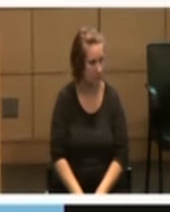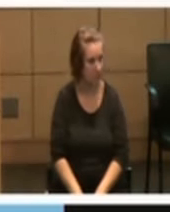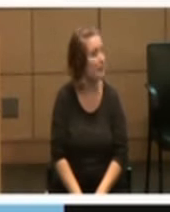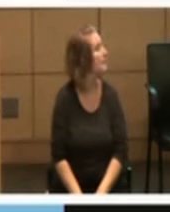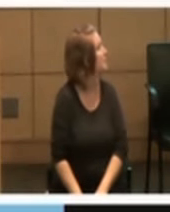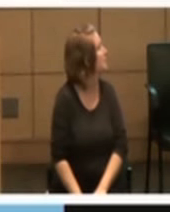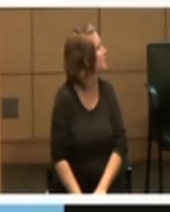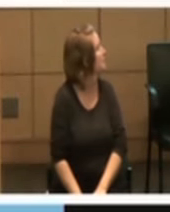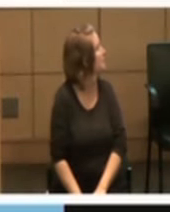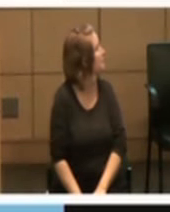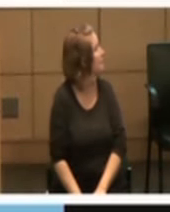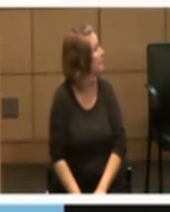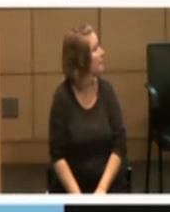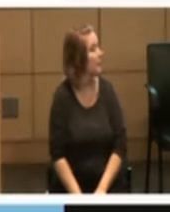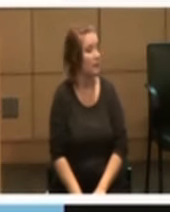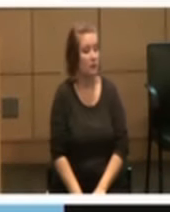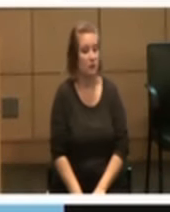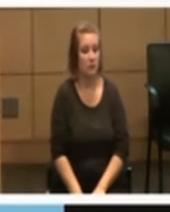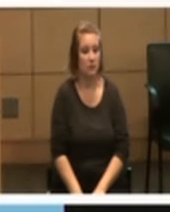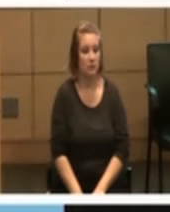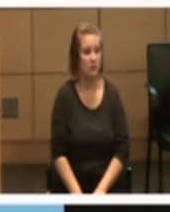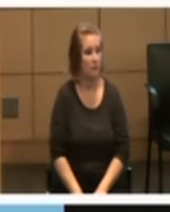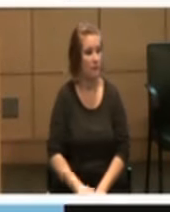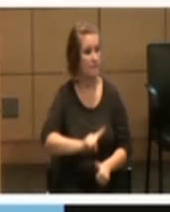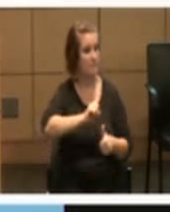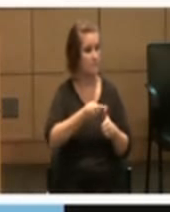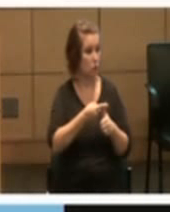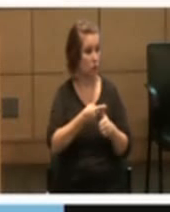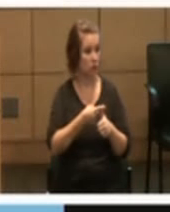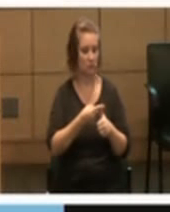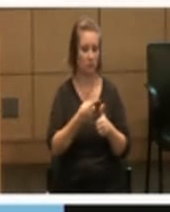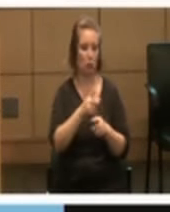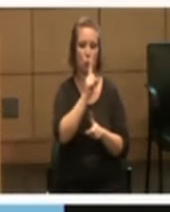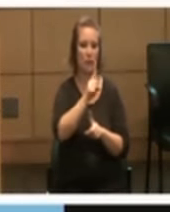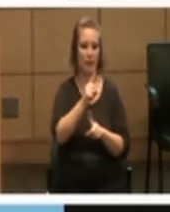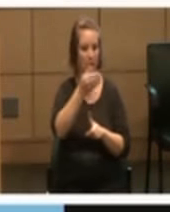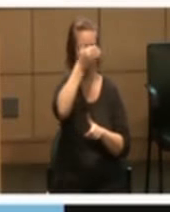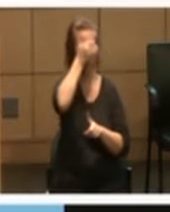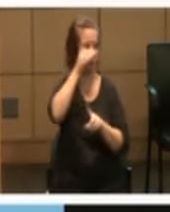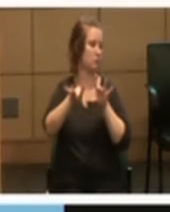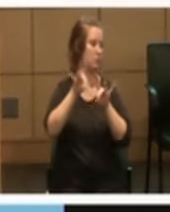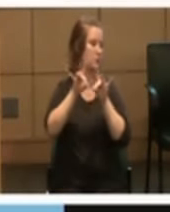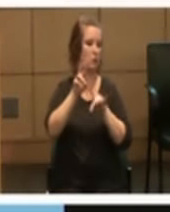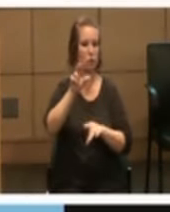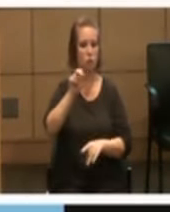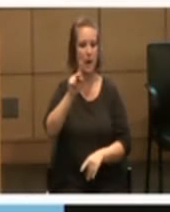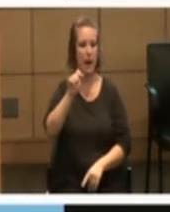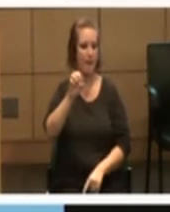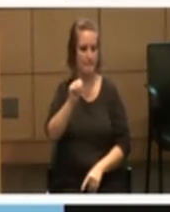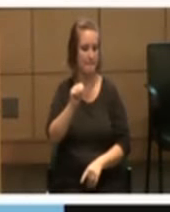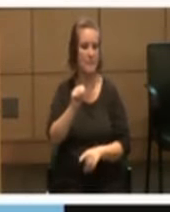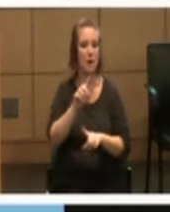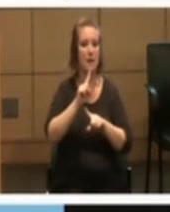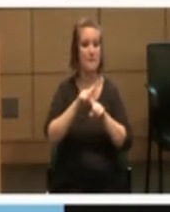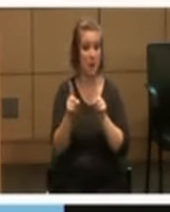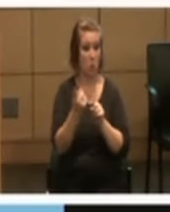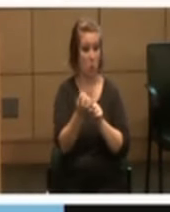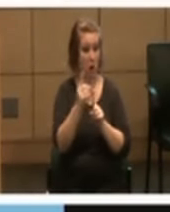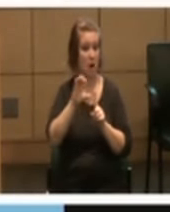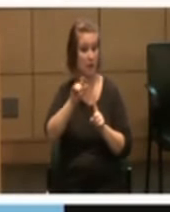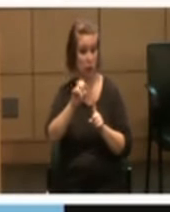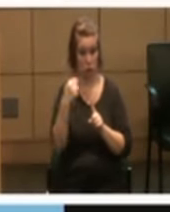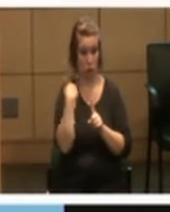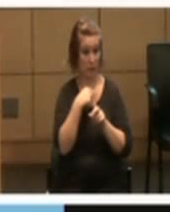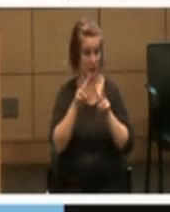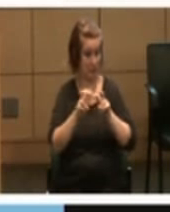We first assess condition, or actually it was randomized, but one of the conditions that we assess is when the